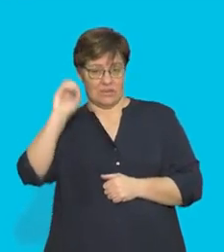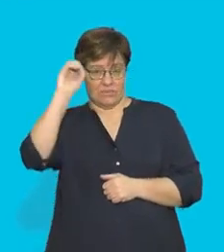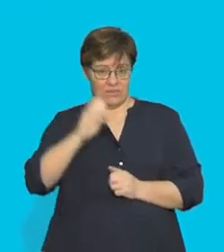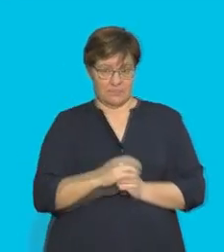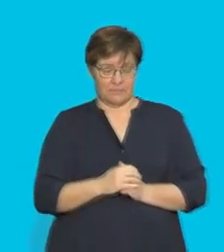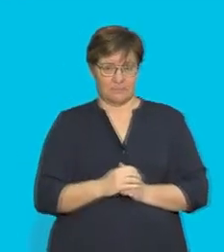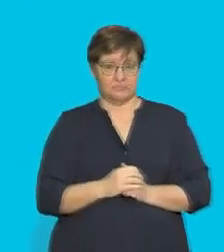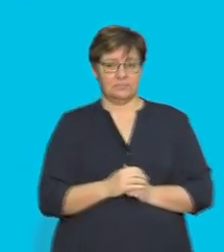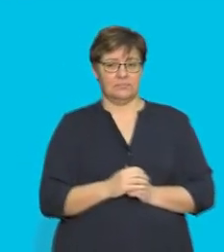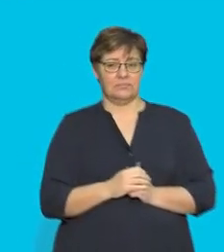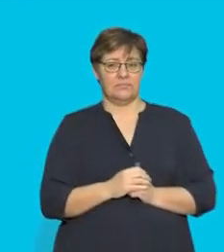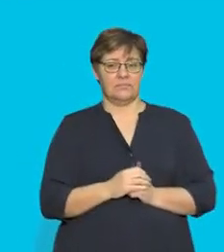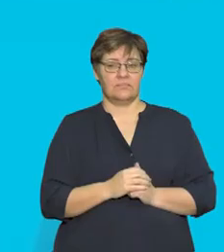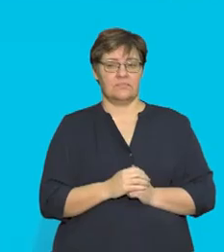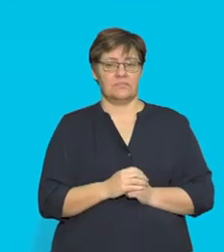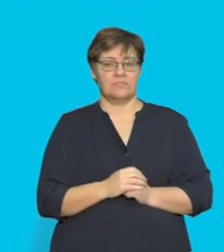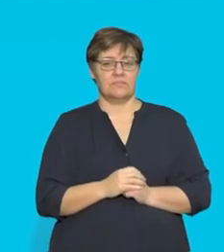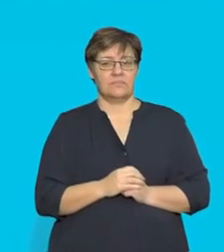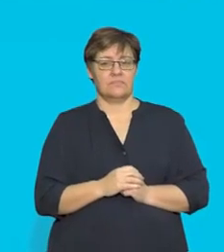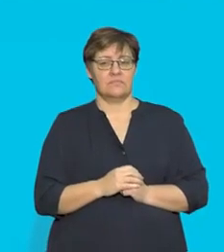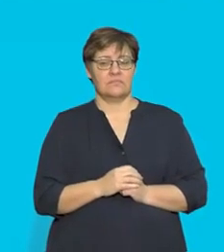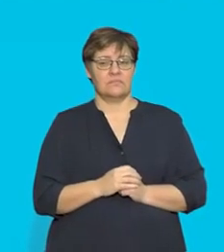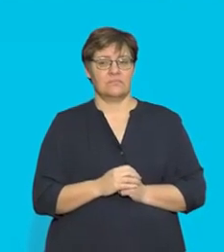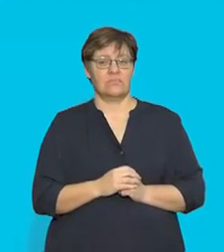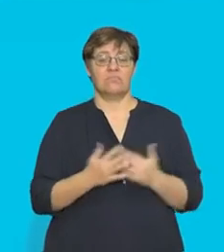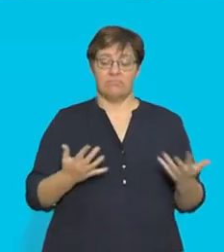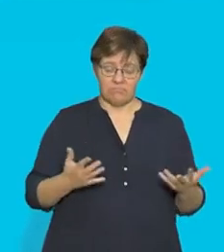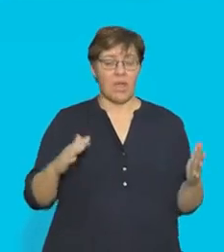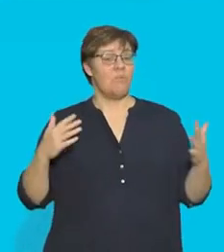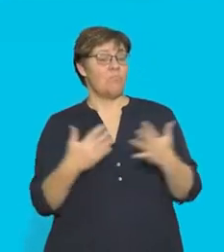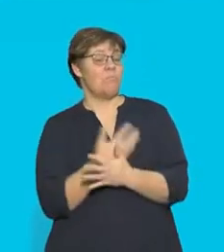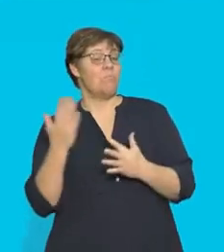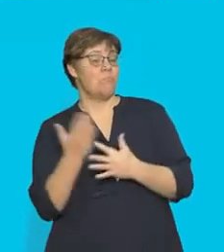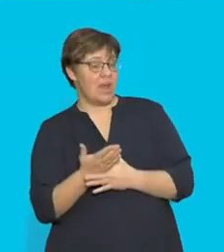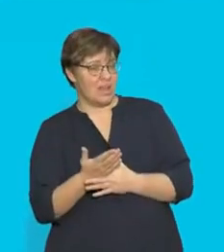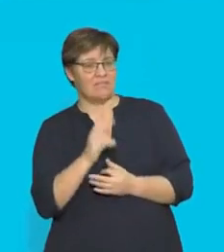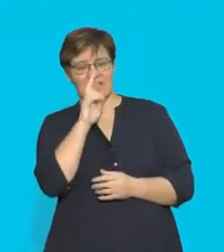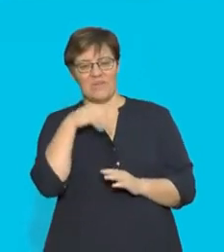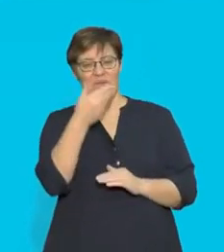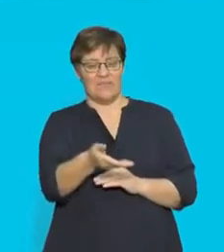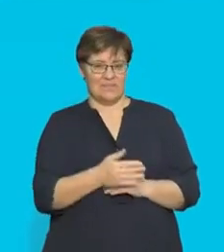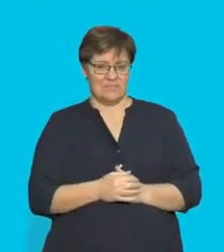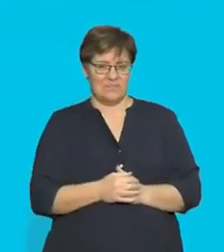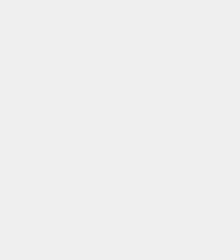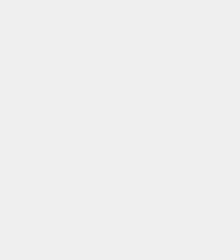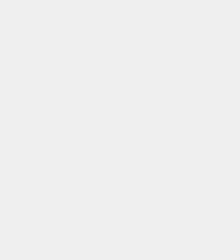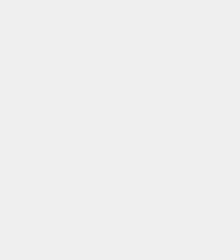36.7 degrees. Okay, we're going for a quick break. I'll see you after the break.